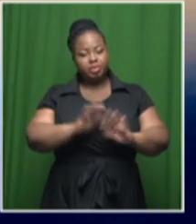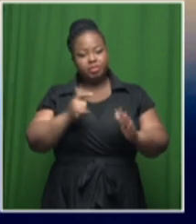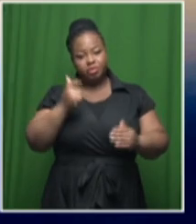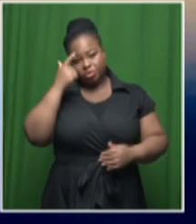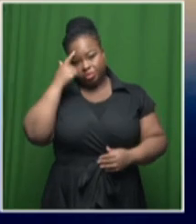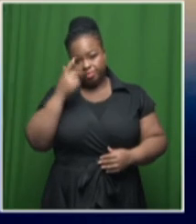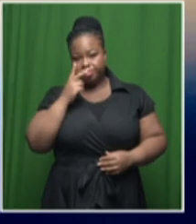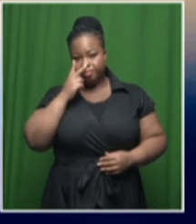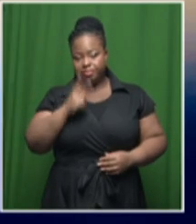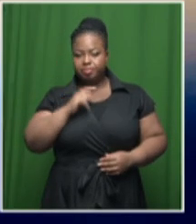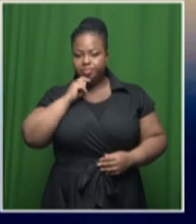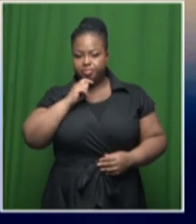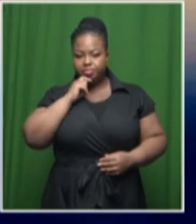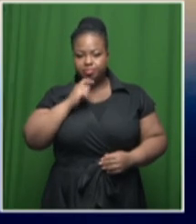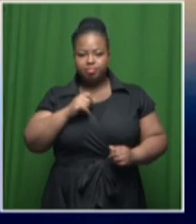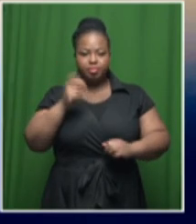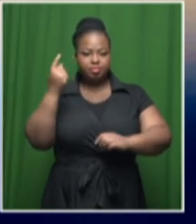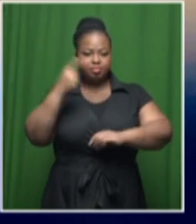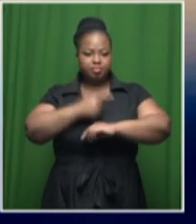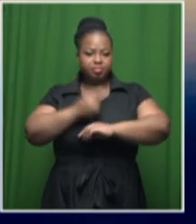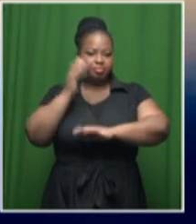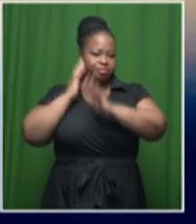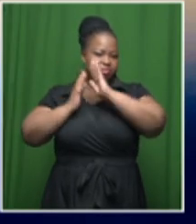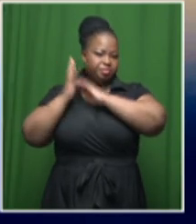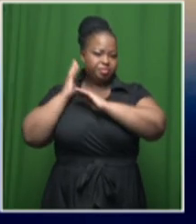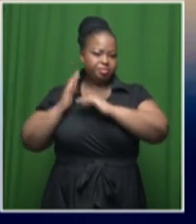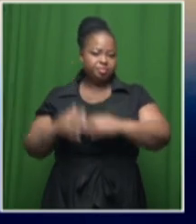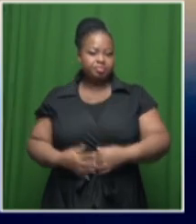Let's take a look at this morning's edition of This Day in History.